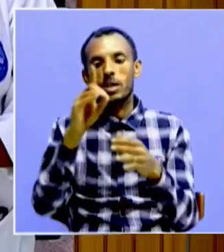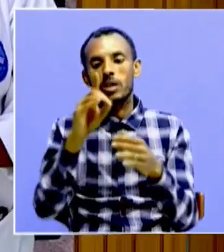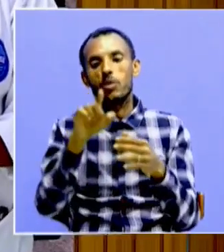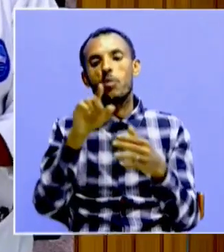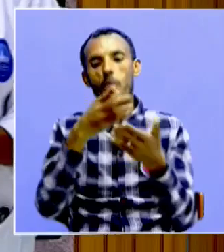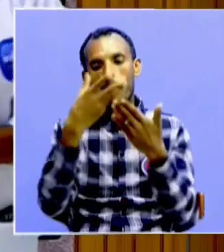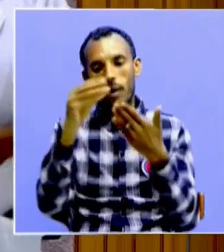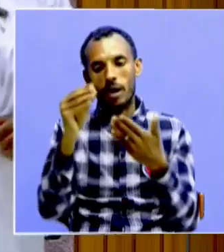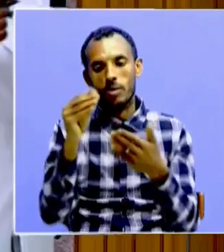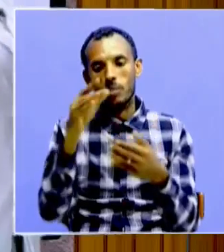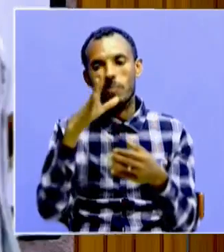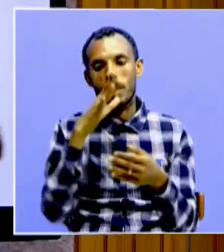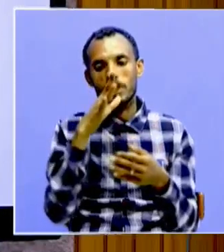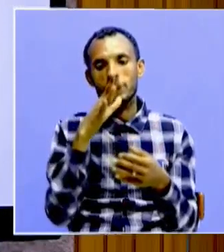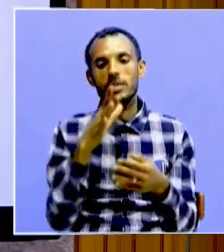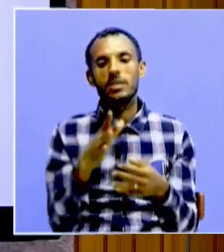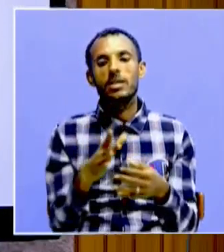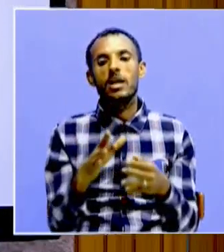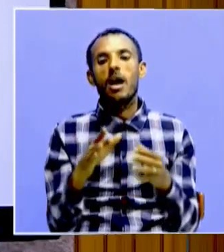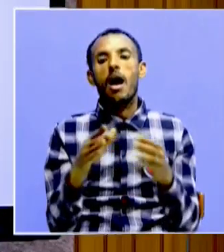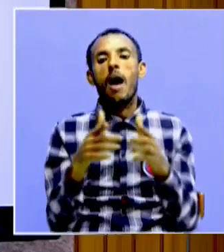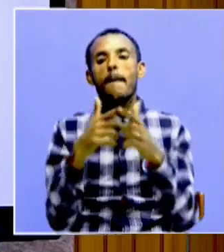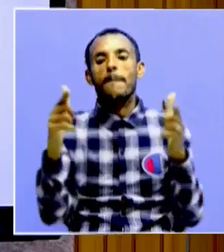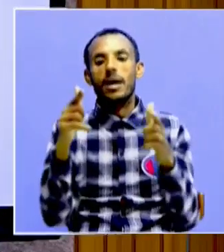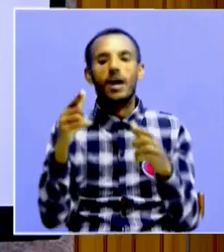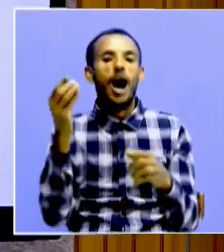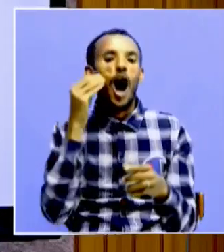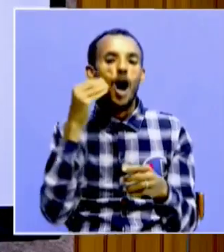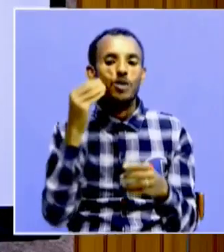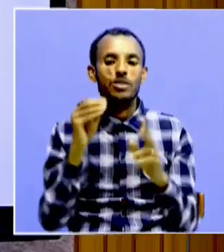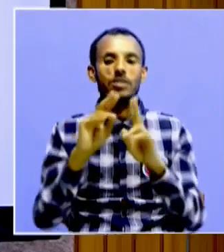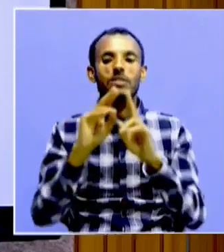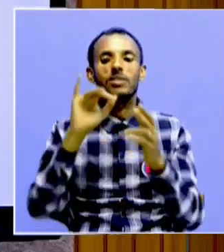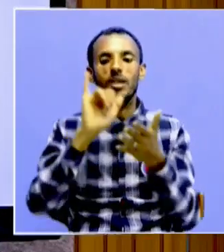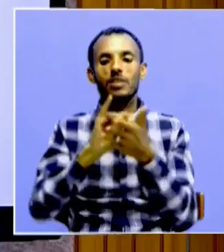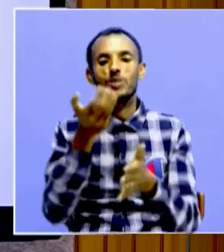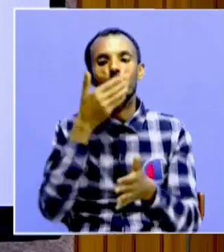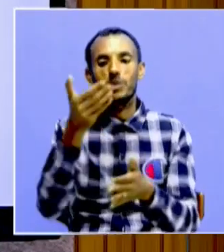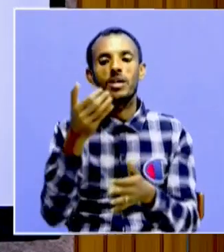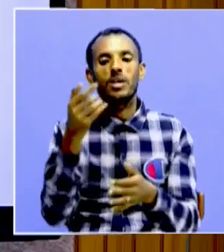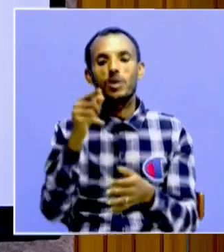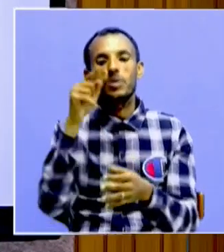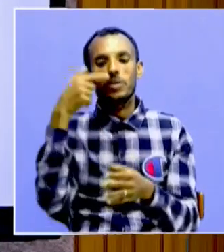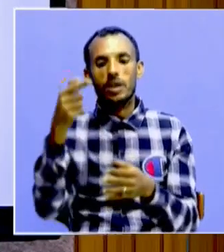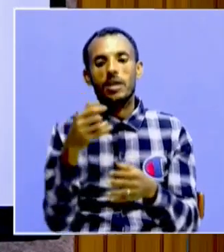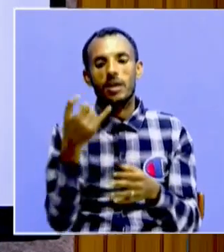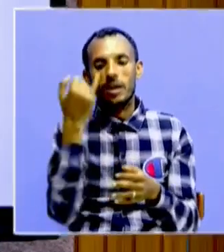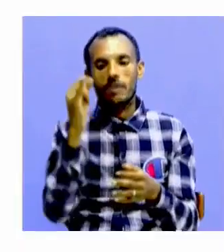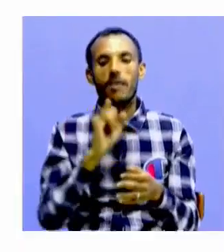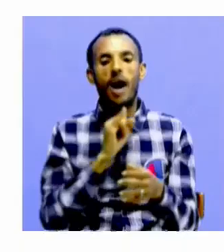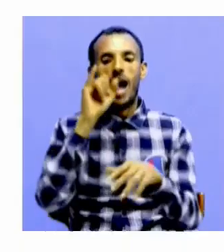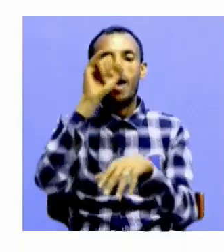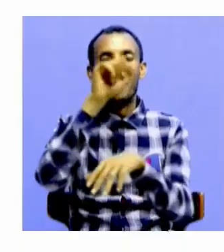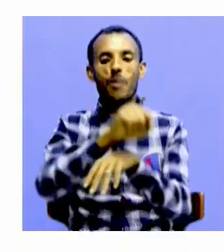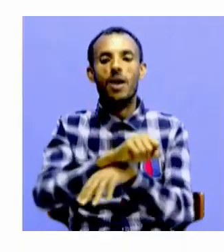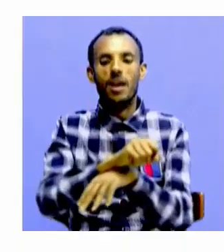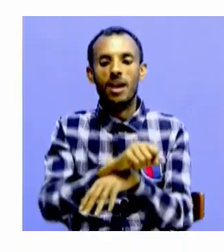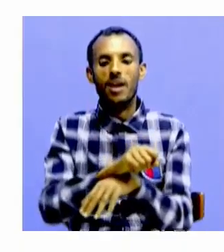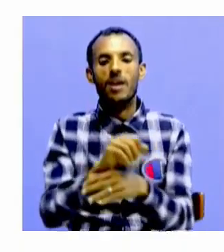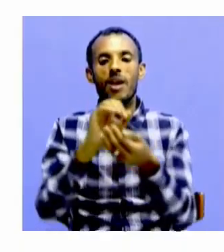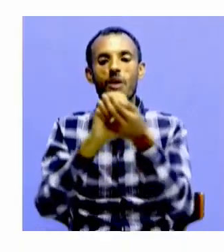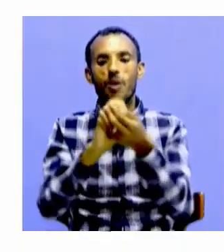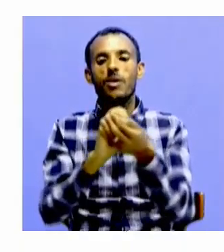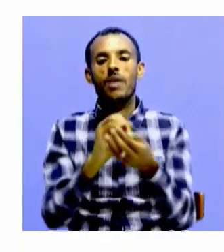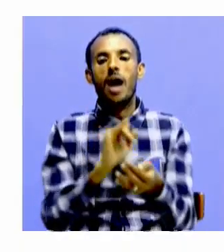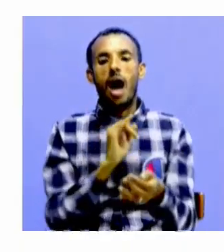Yes? Oh, somebody said a big house. Good. That's better. You say what? If I won a lottery, yeah, I